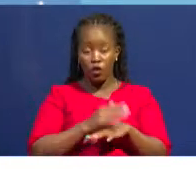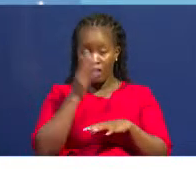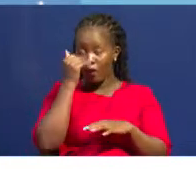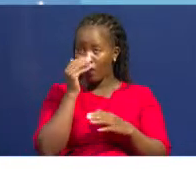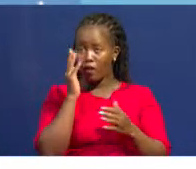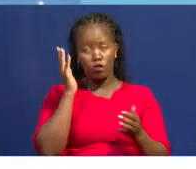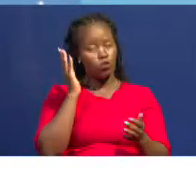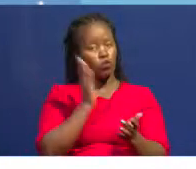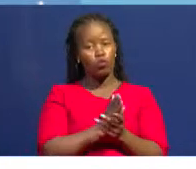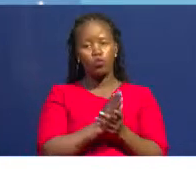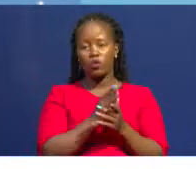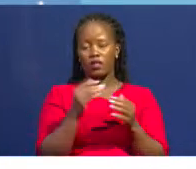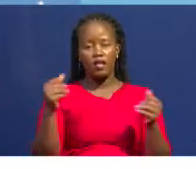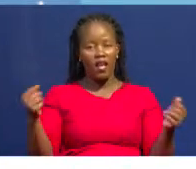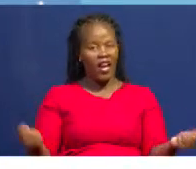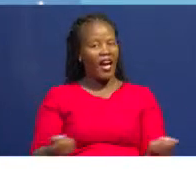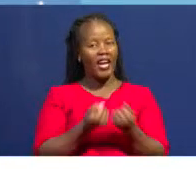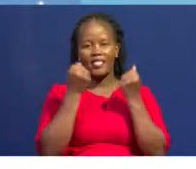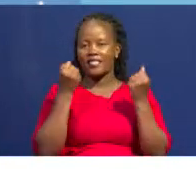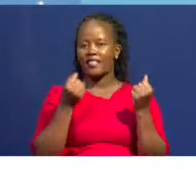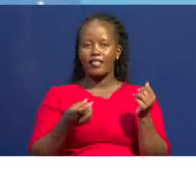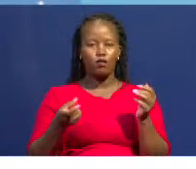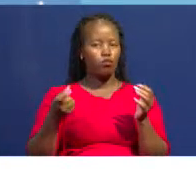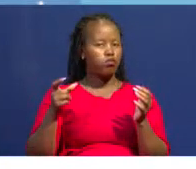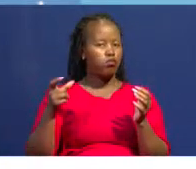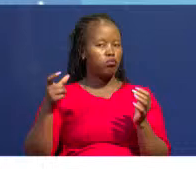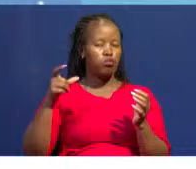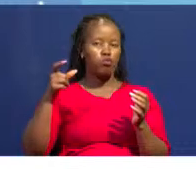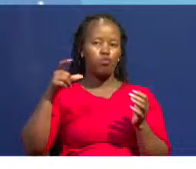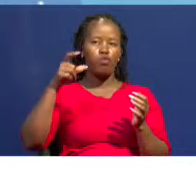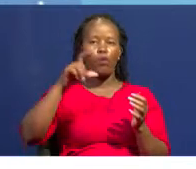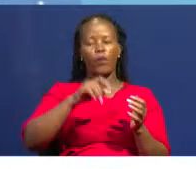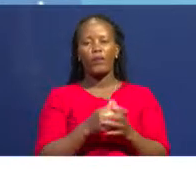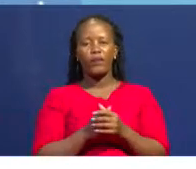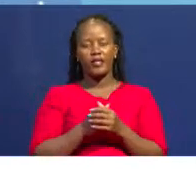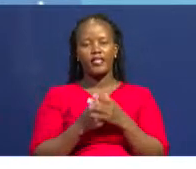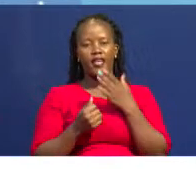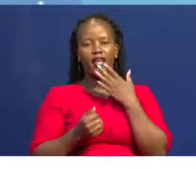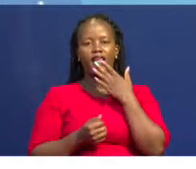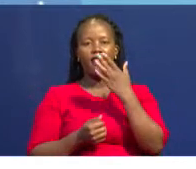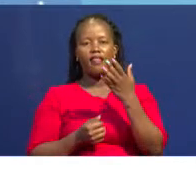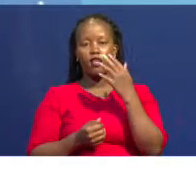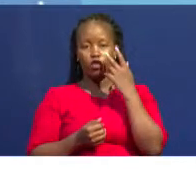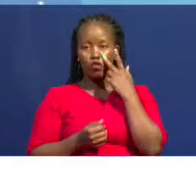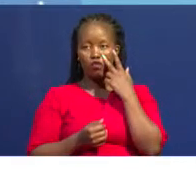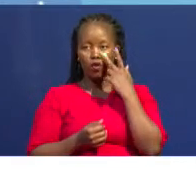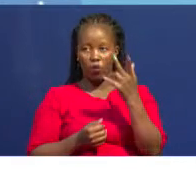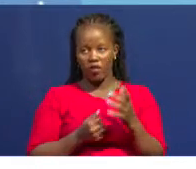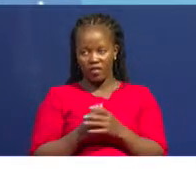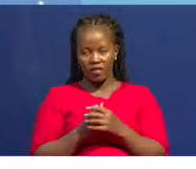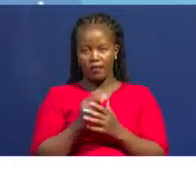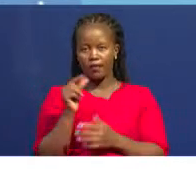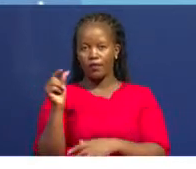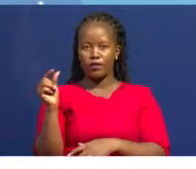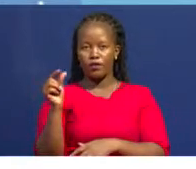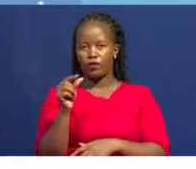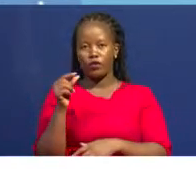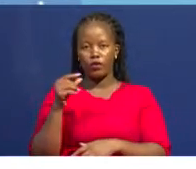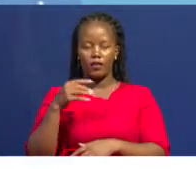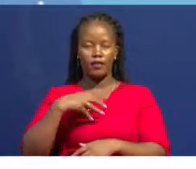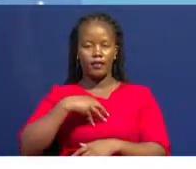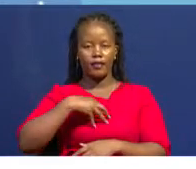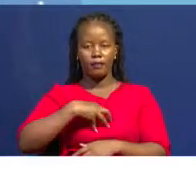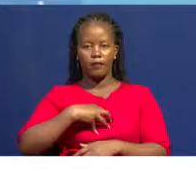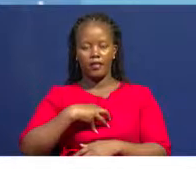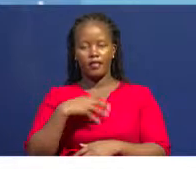accidents, unfortunately, are on the rise. That's the first hour. Thank you so much for joining us, but just give me a minute for a quick